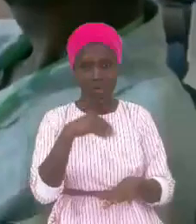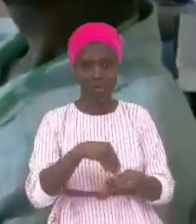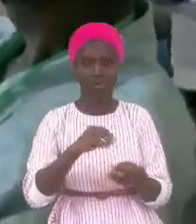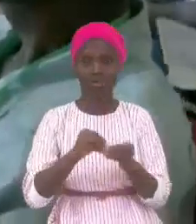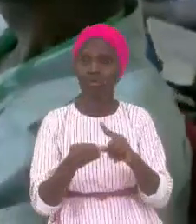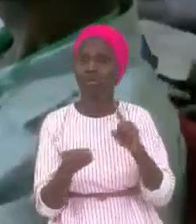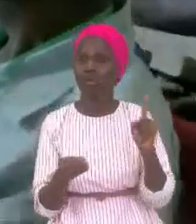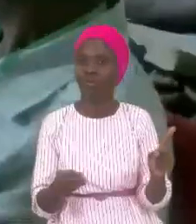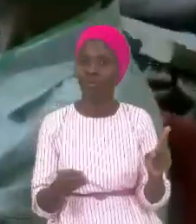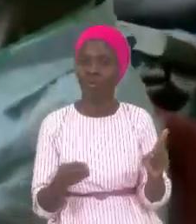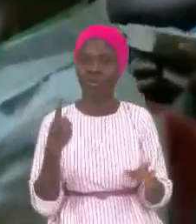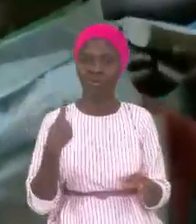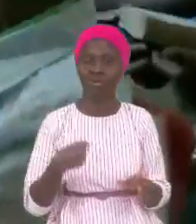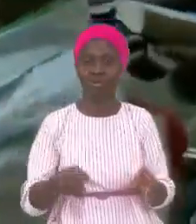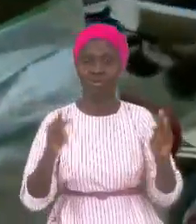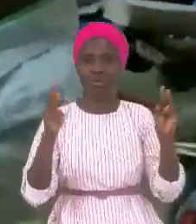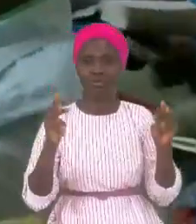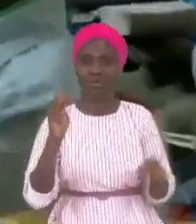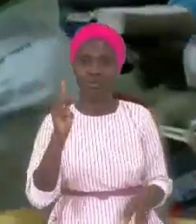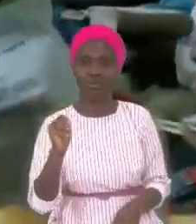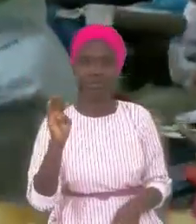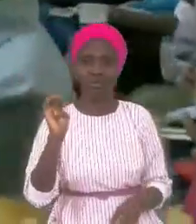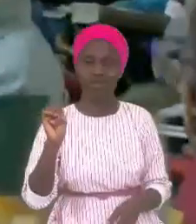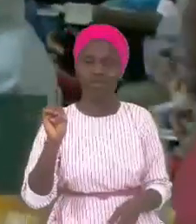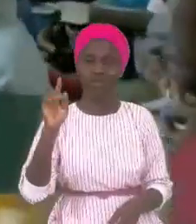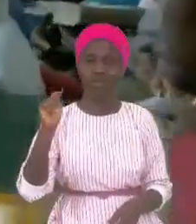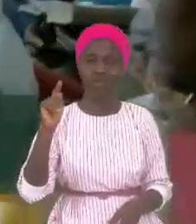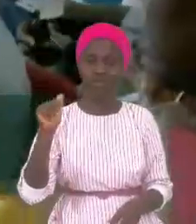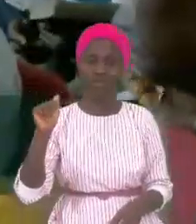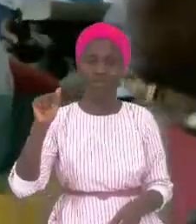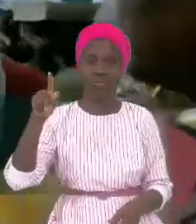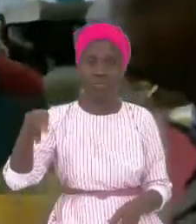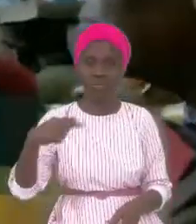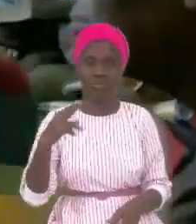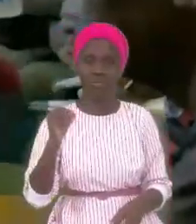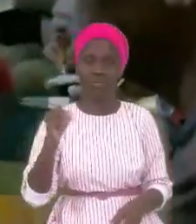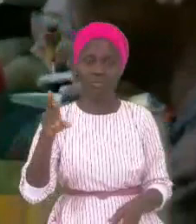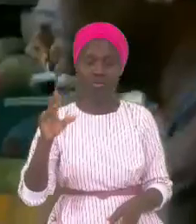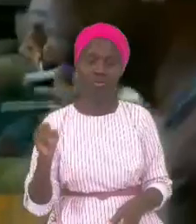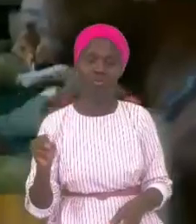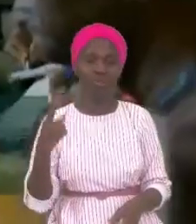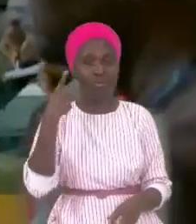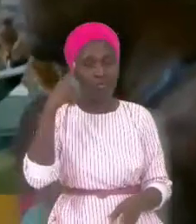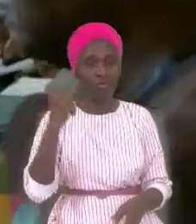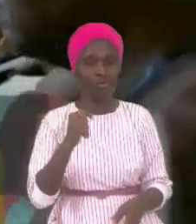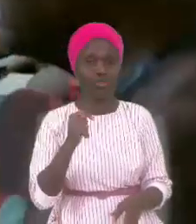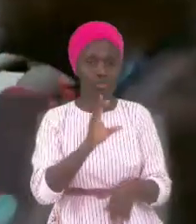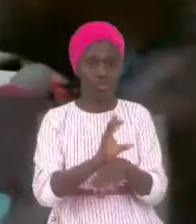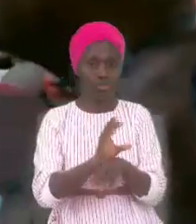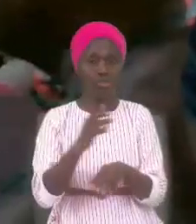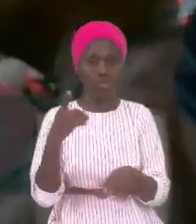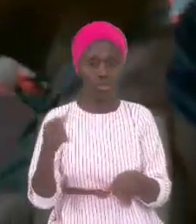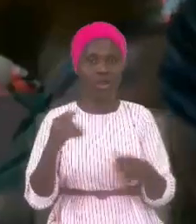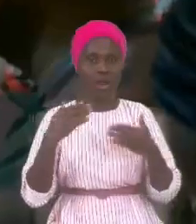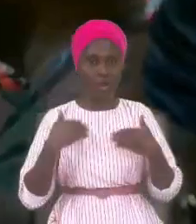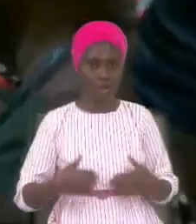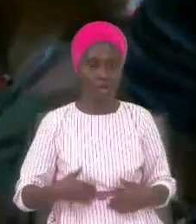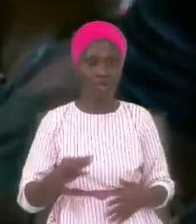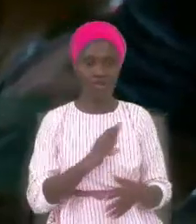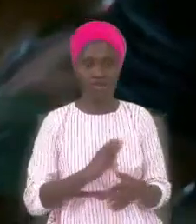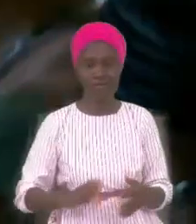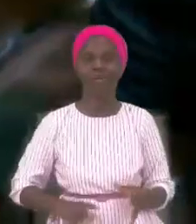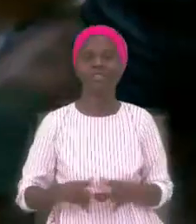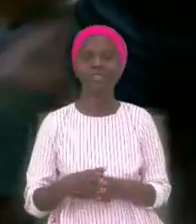the metaphors for the church, the body of Christ. We're looking